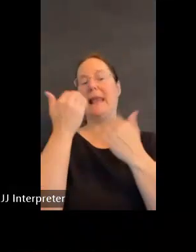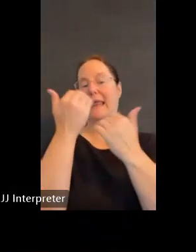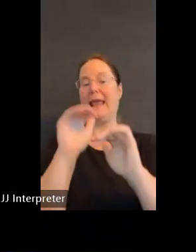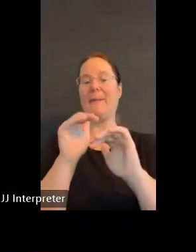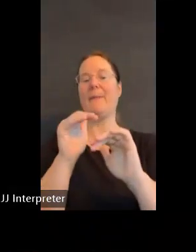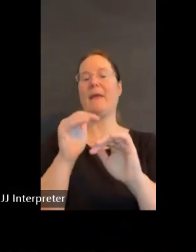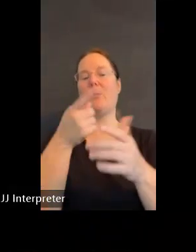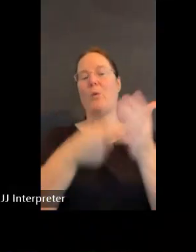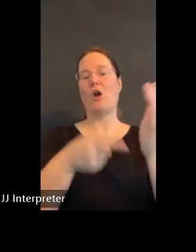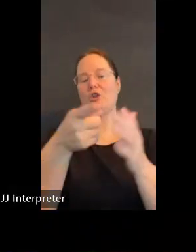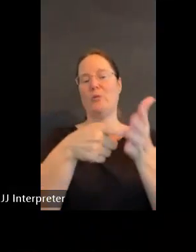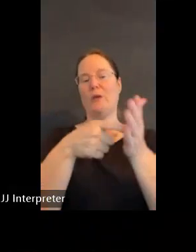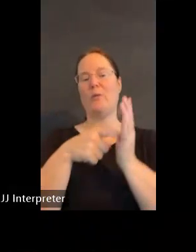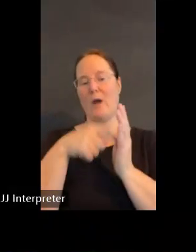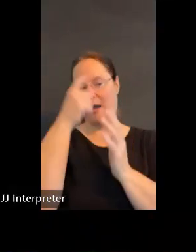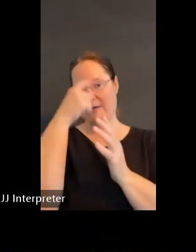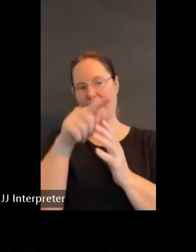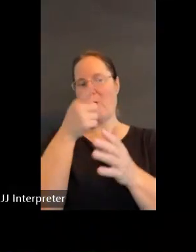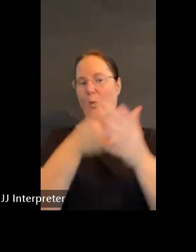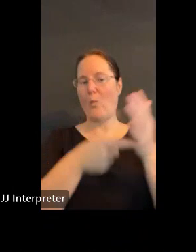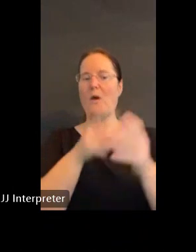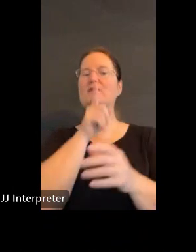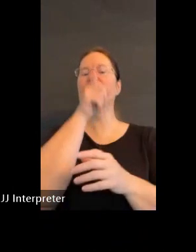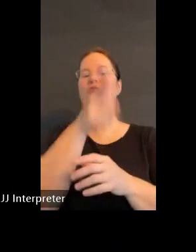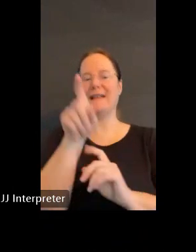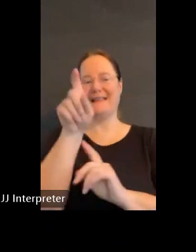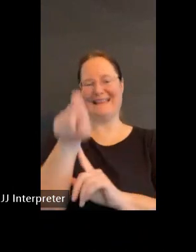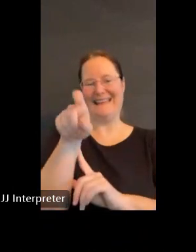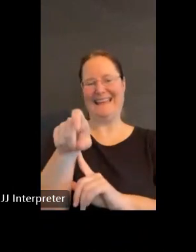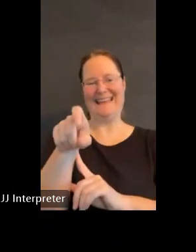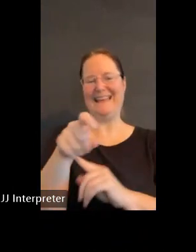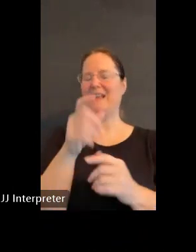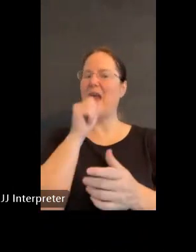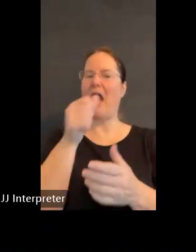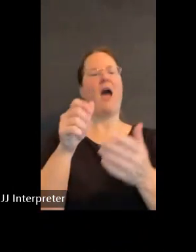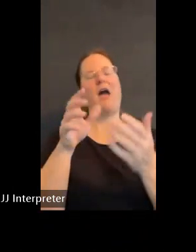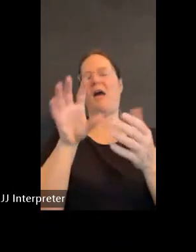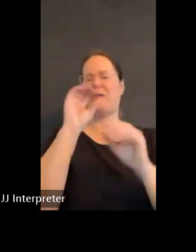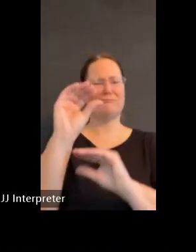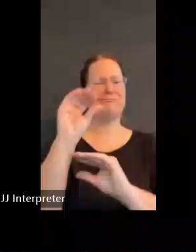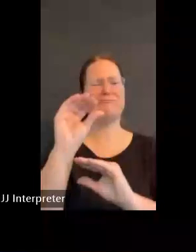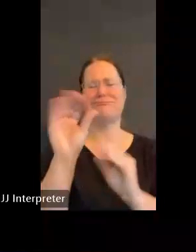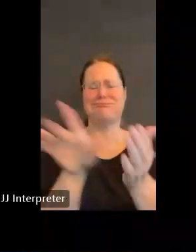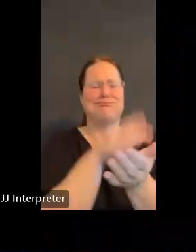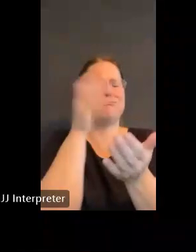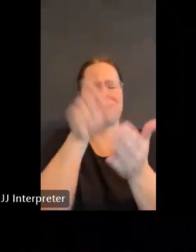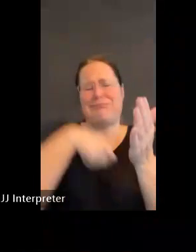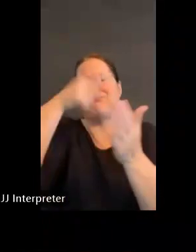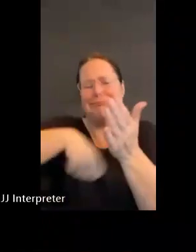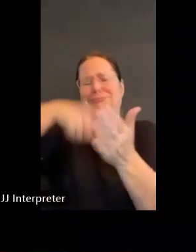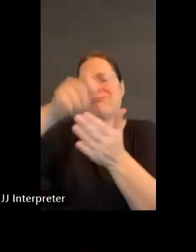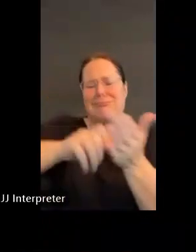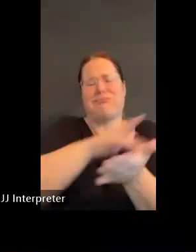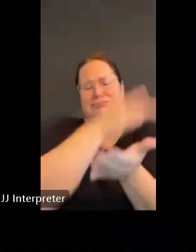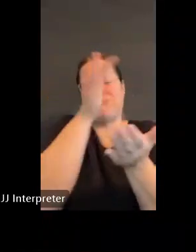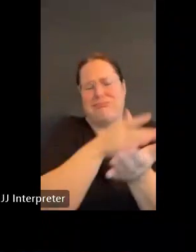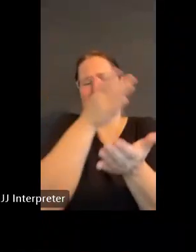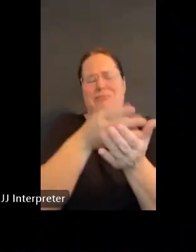the request. Shouldn't be asking folks to fill out pages and pages of documentation for a simple